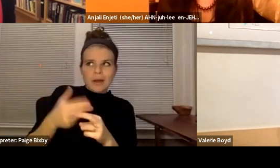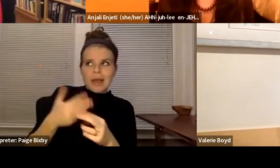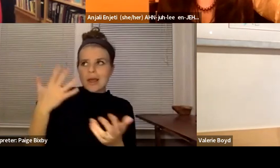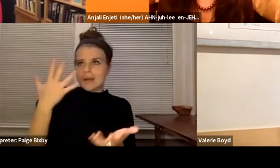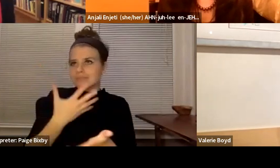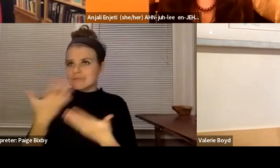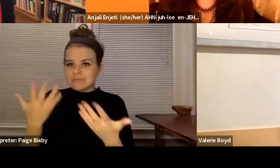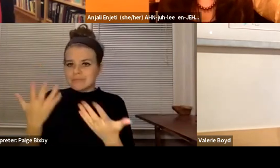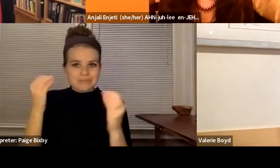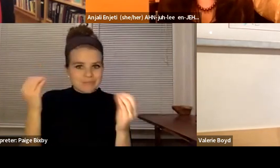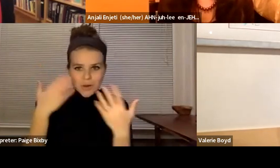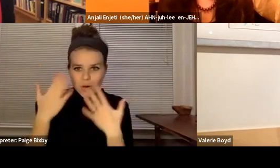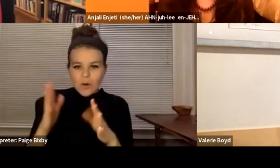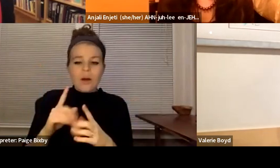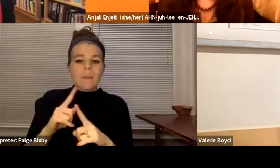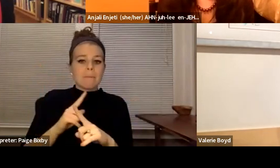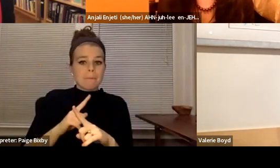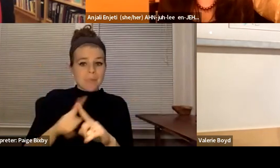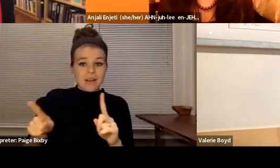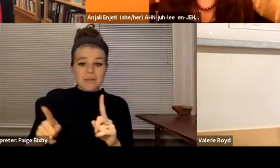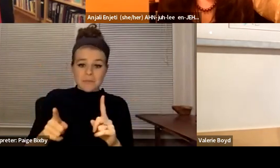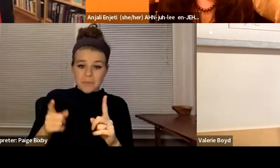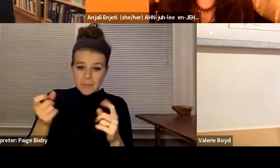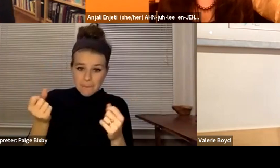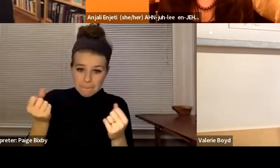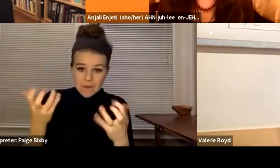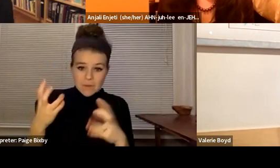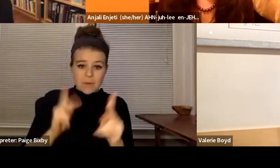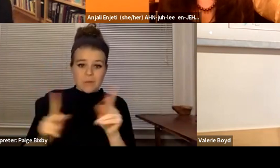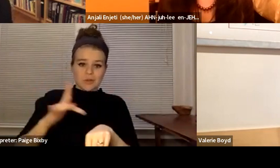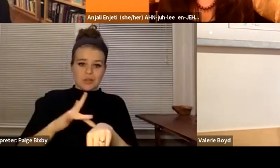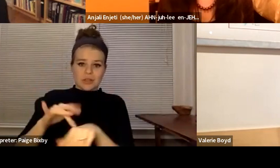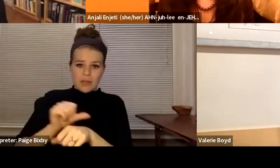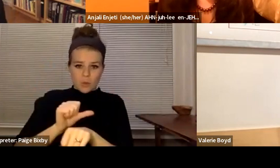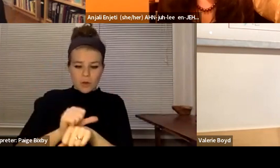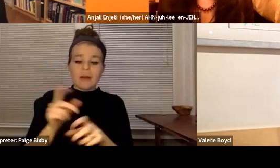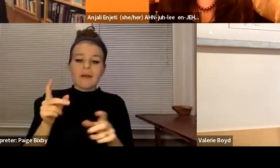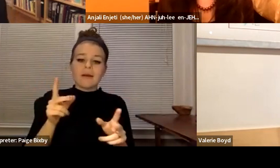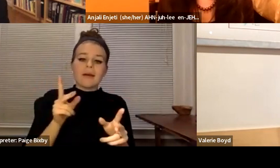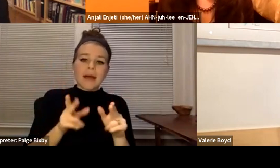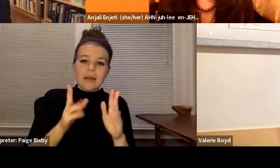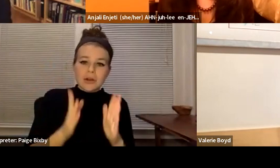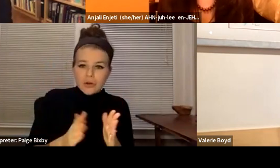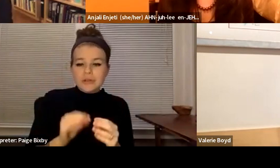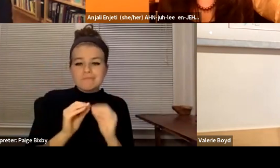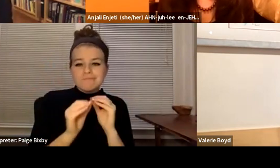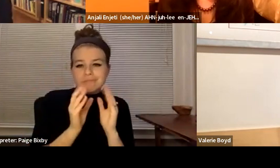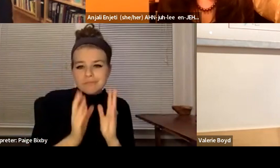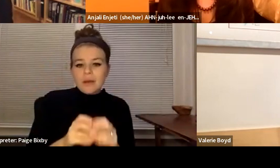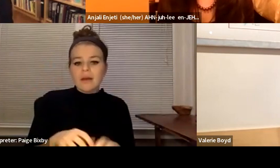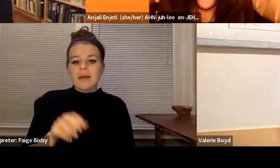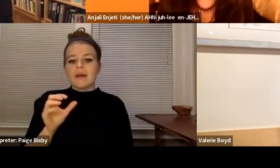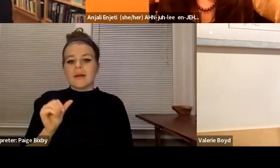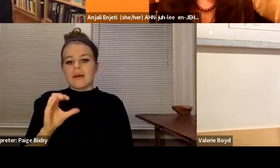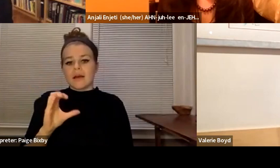are a constellation of people who touch the work, right? Including editors, you know, acquisition editors,